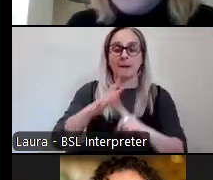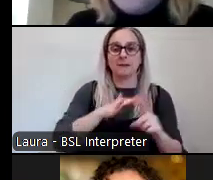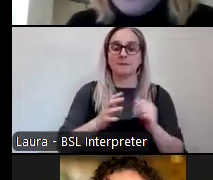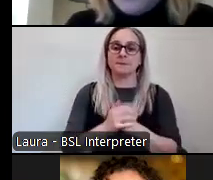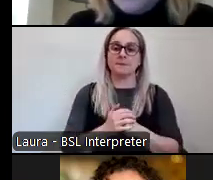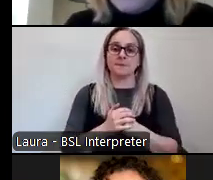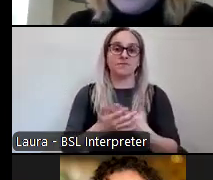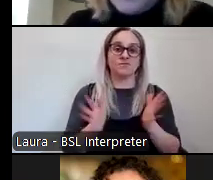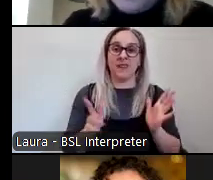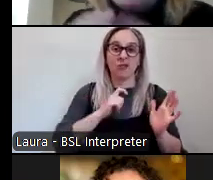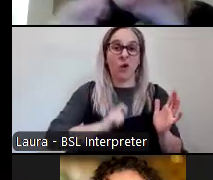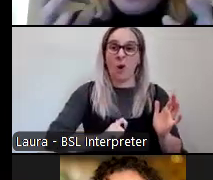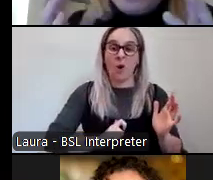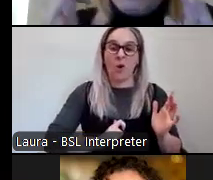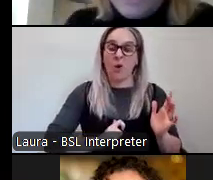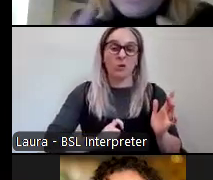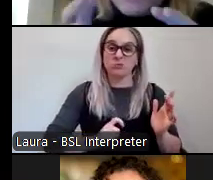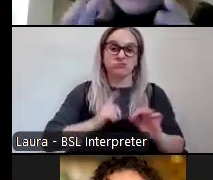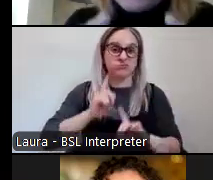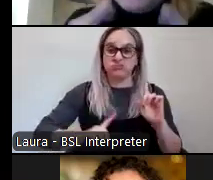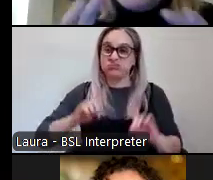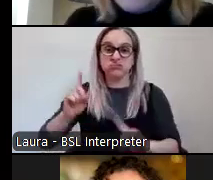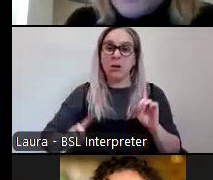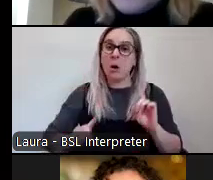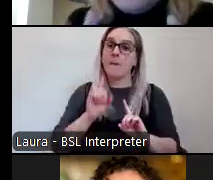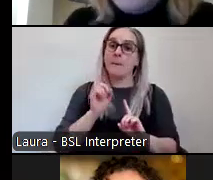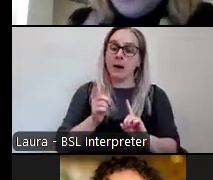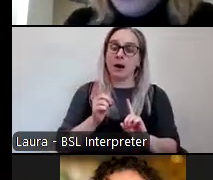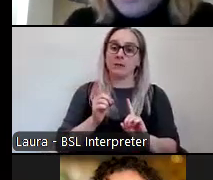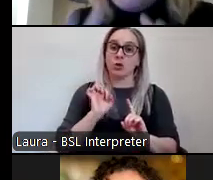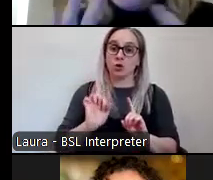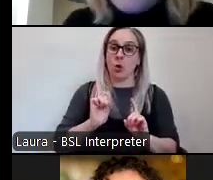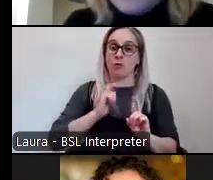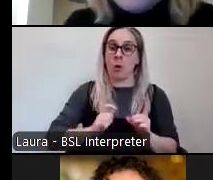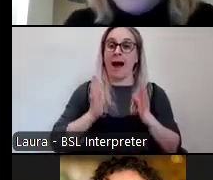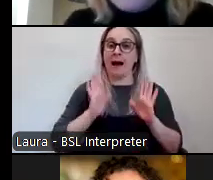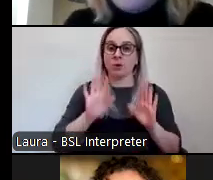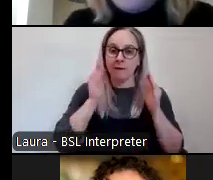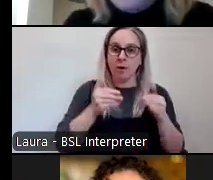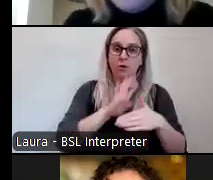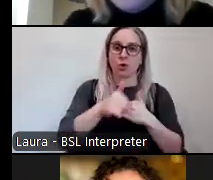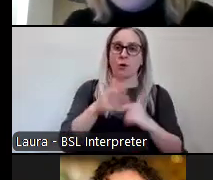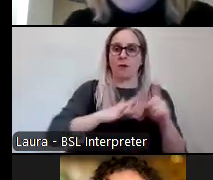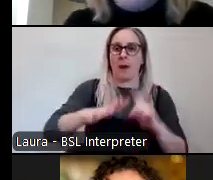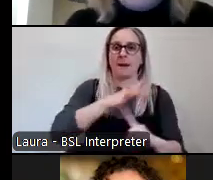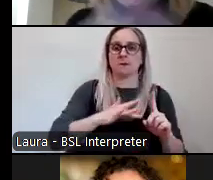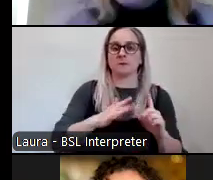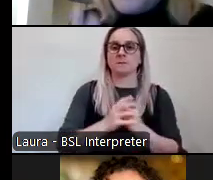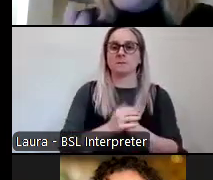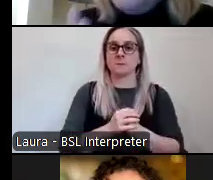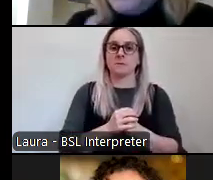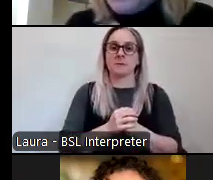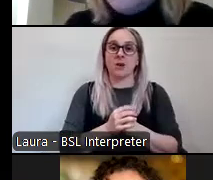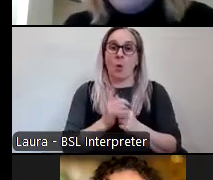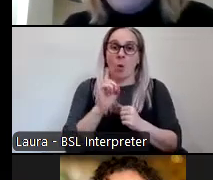any type of role, but really it's got to be the focus of your work, or a major focus of your work. If just